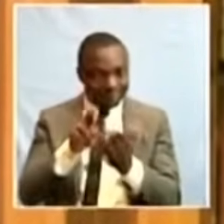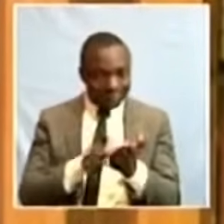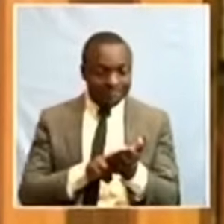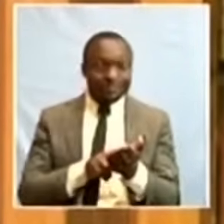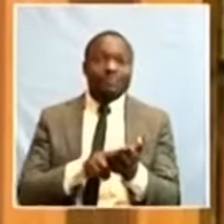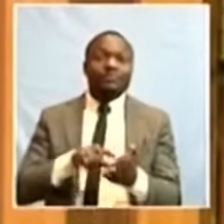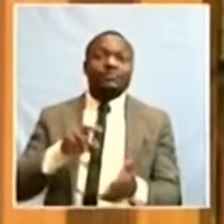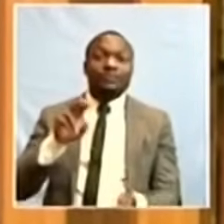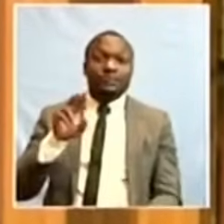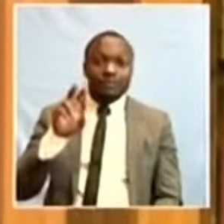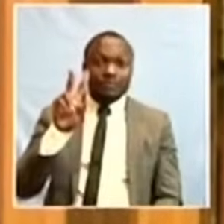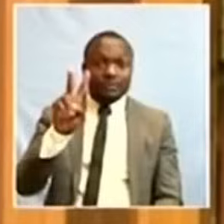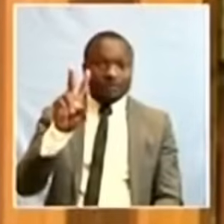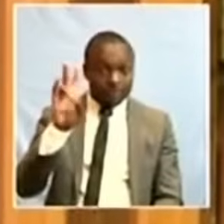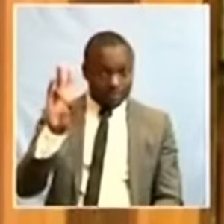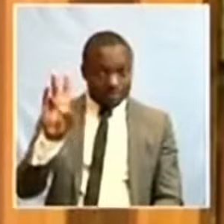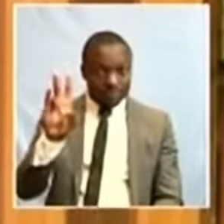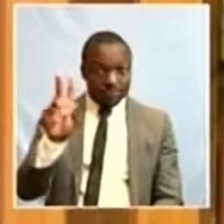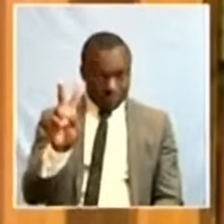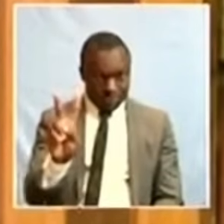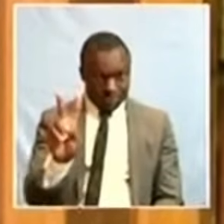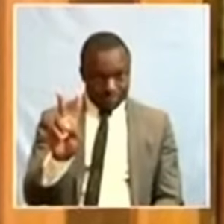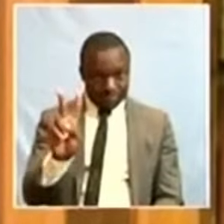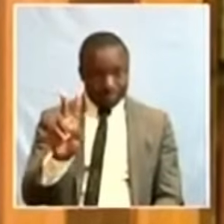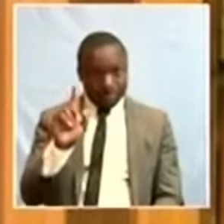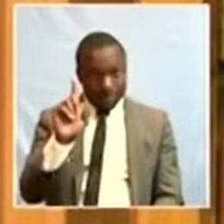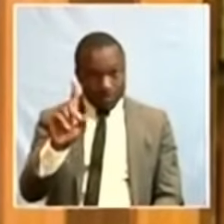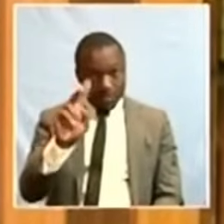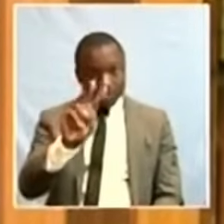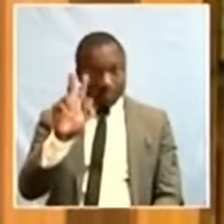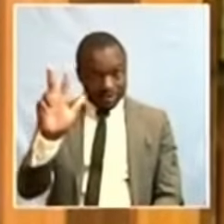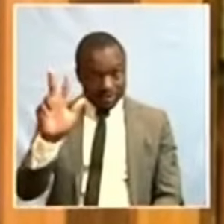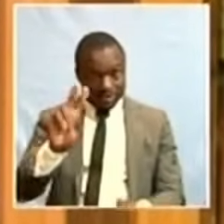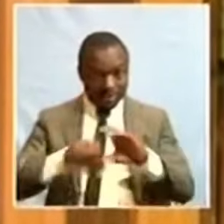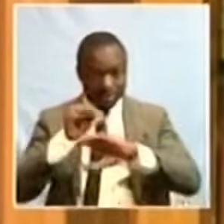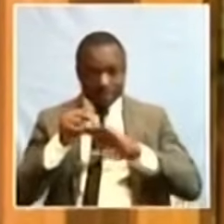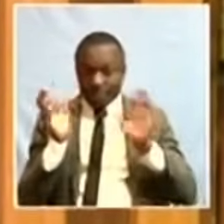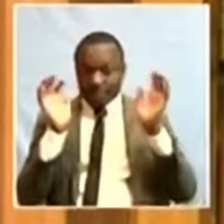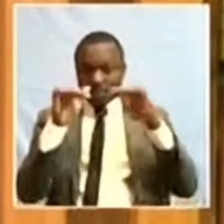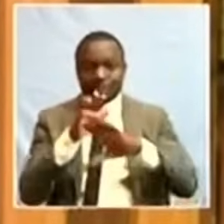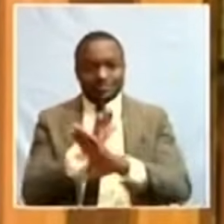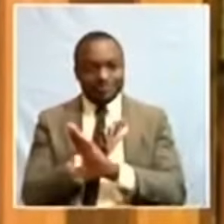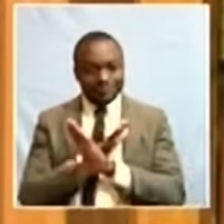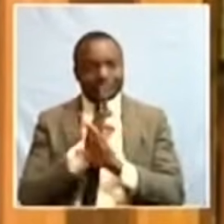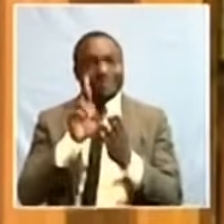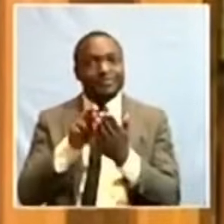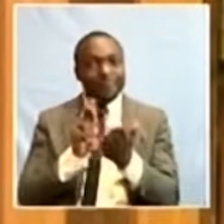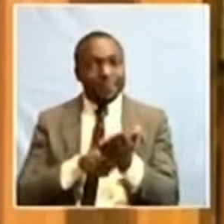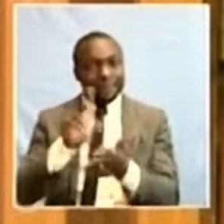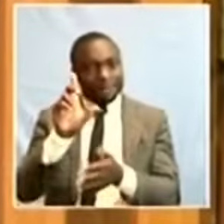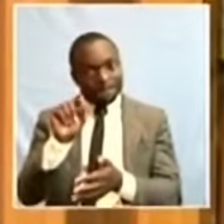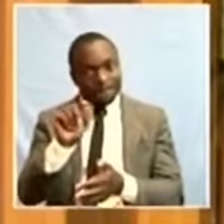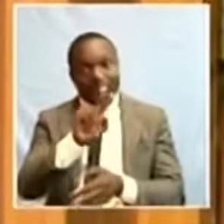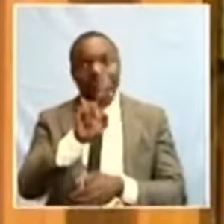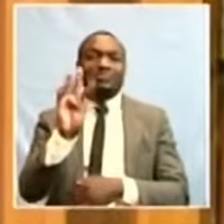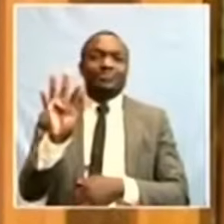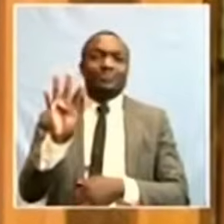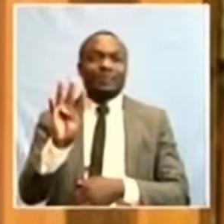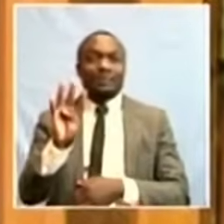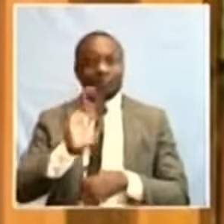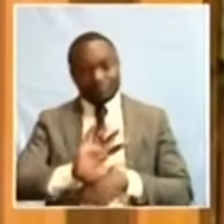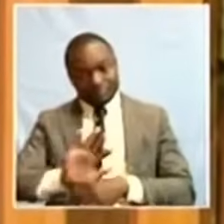orders 27.2 and 123 of the National Assembly of Zambia Standing Orders 2024